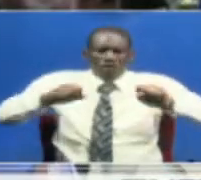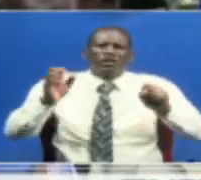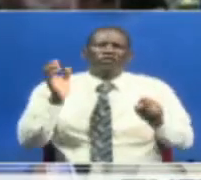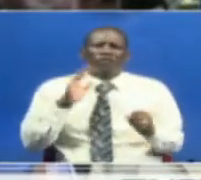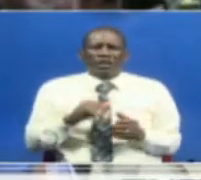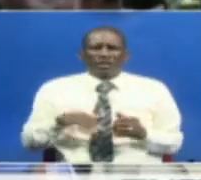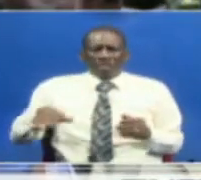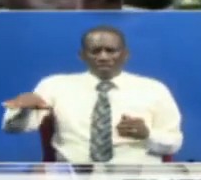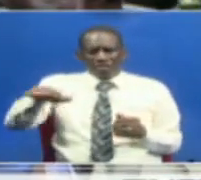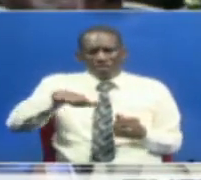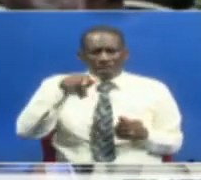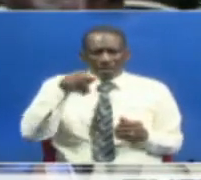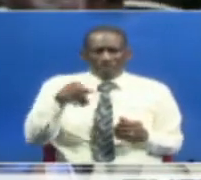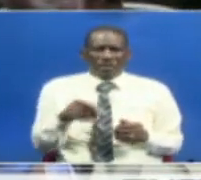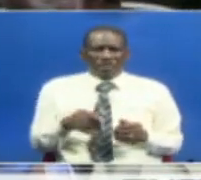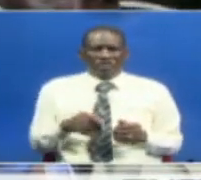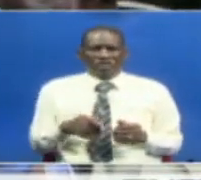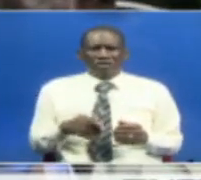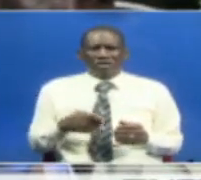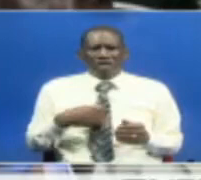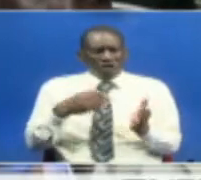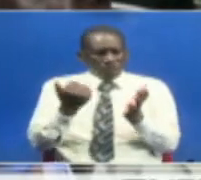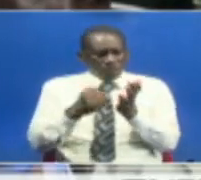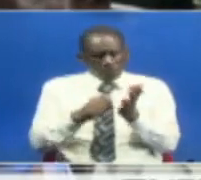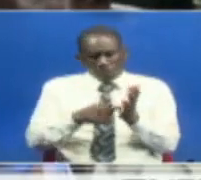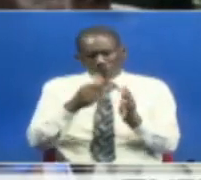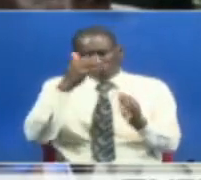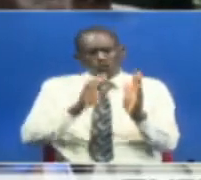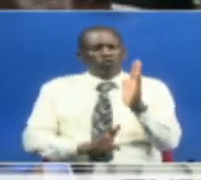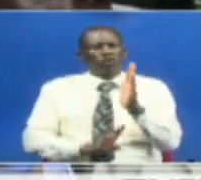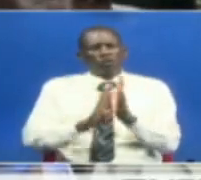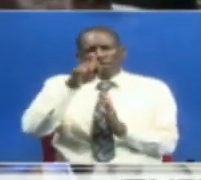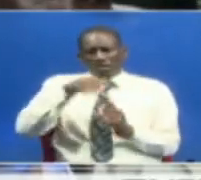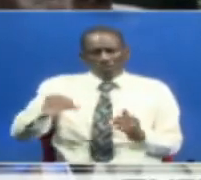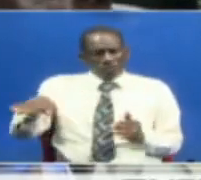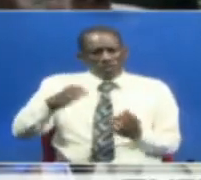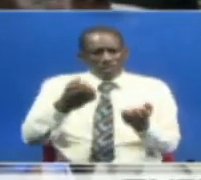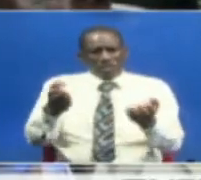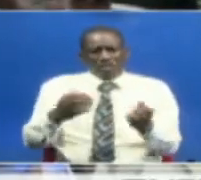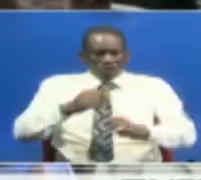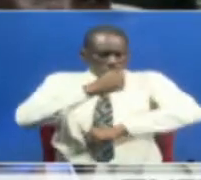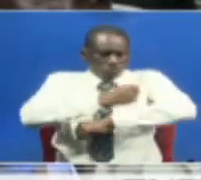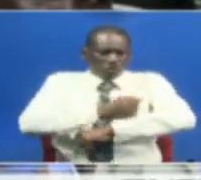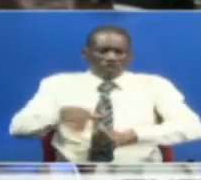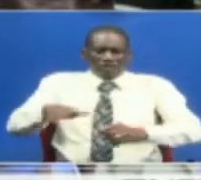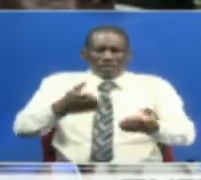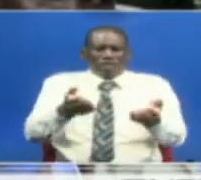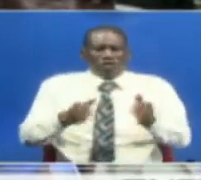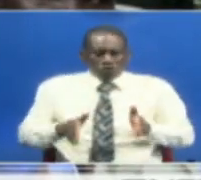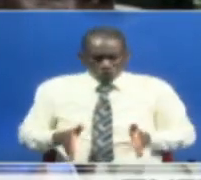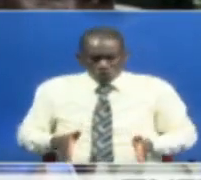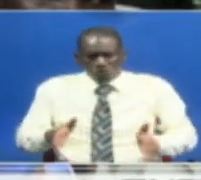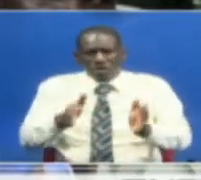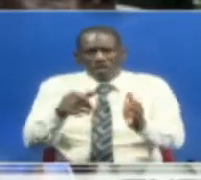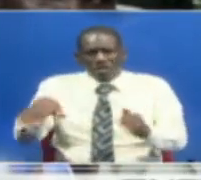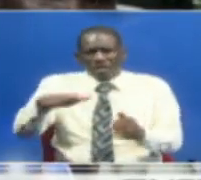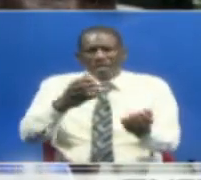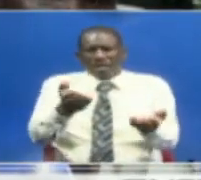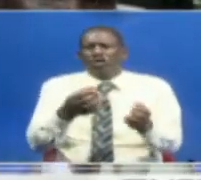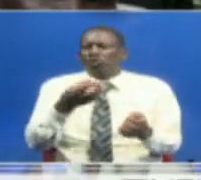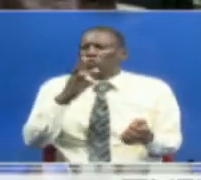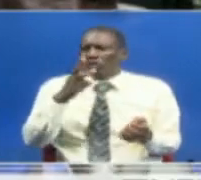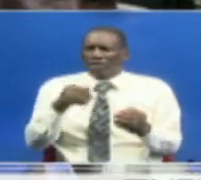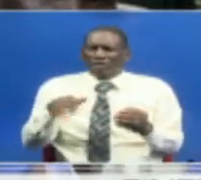area is starving because of development. This area requires schools, they require road, they require water, they require